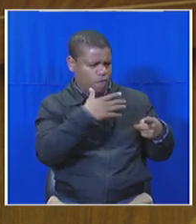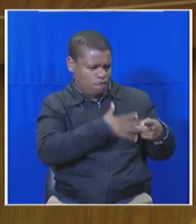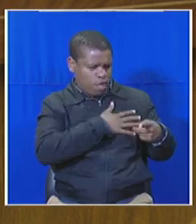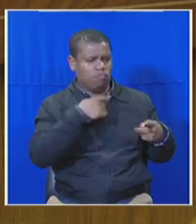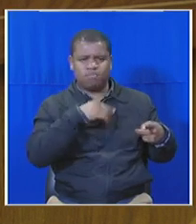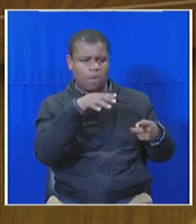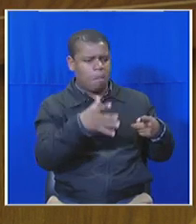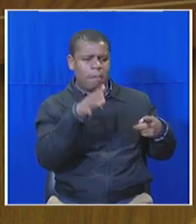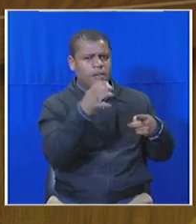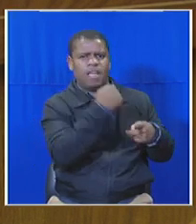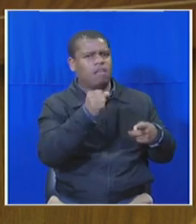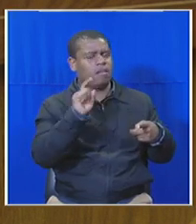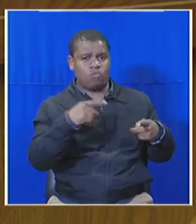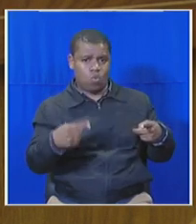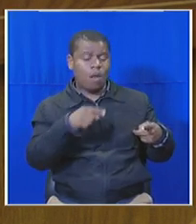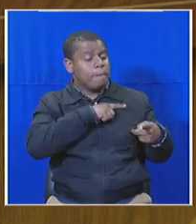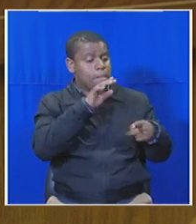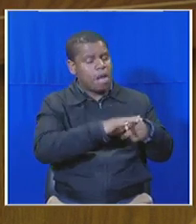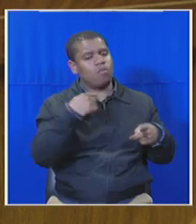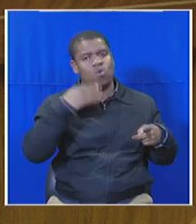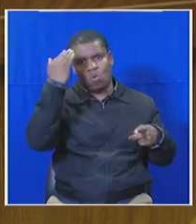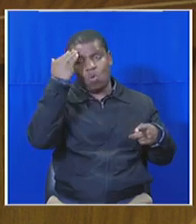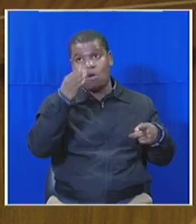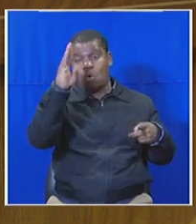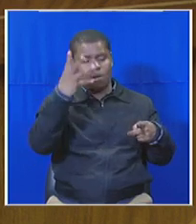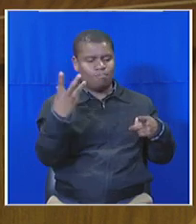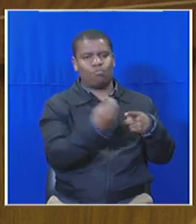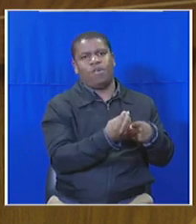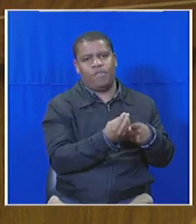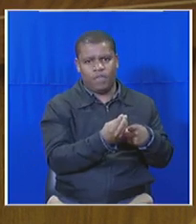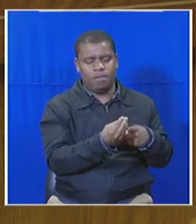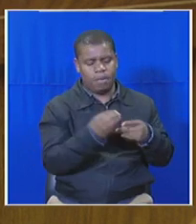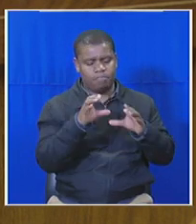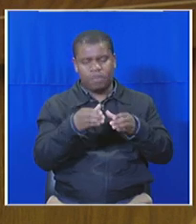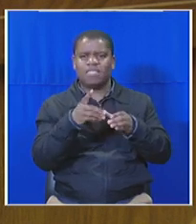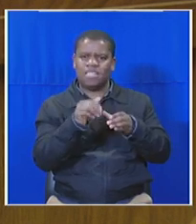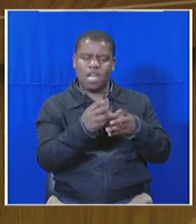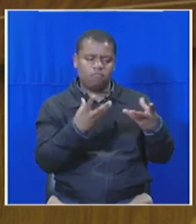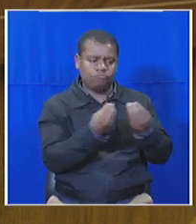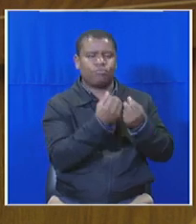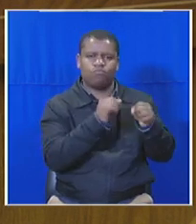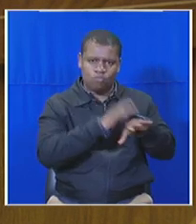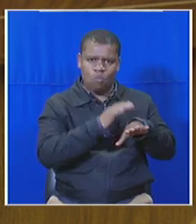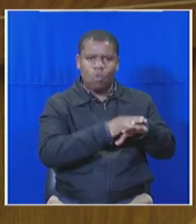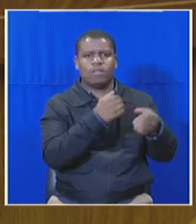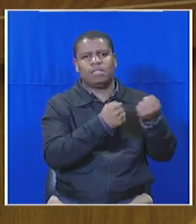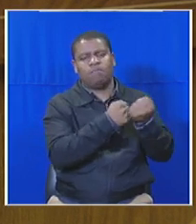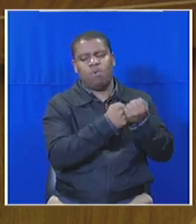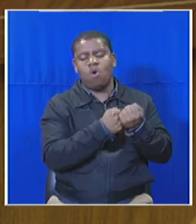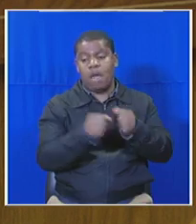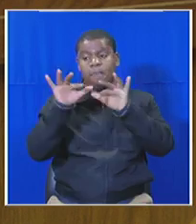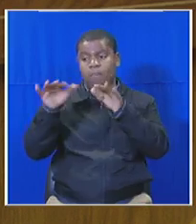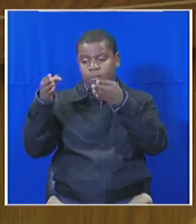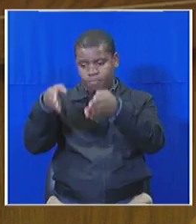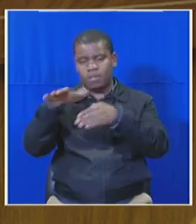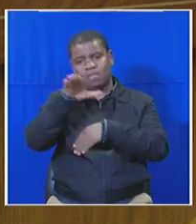you. This will also pass. The United Democratic Movement cries with you, and we know that the people of this country are also